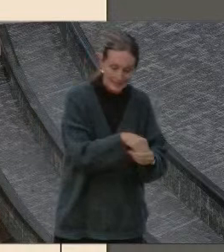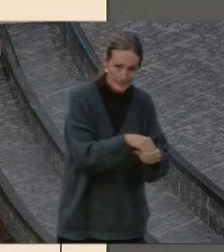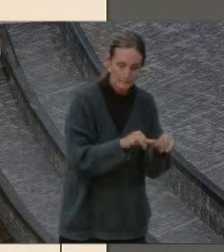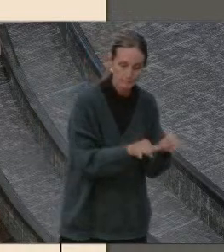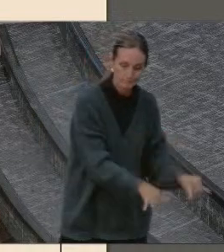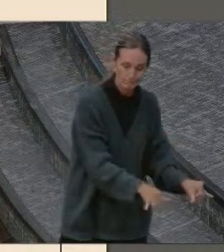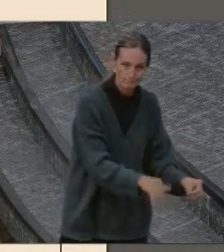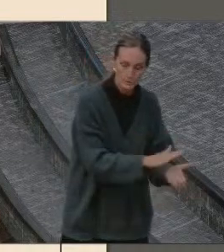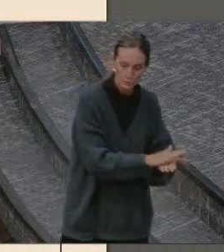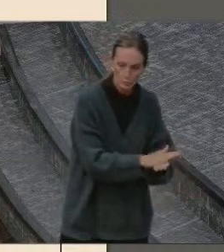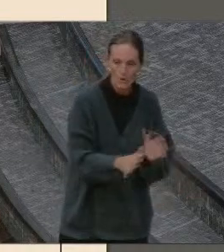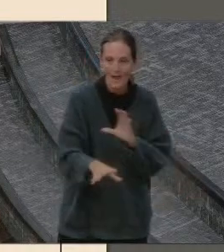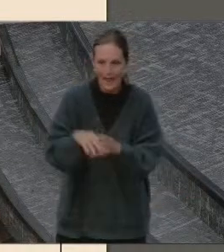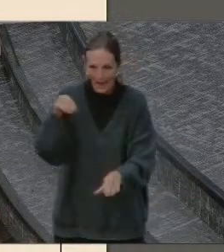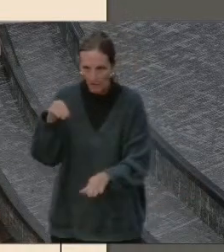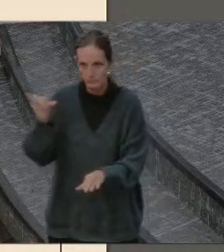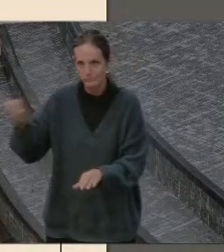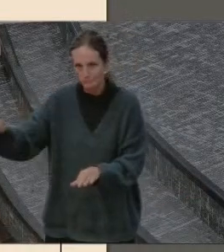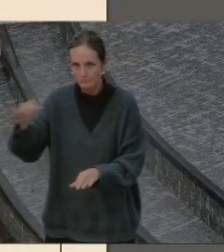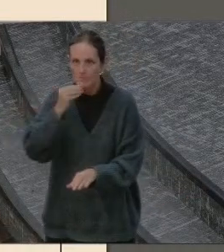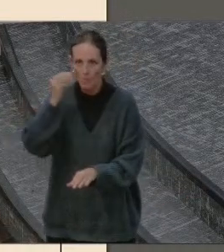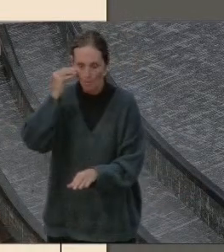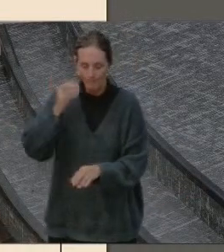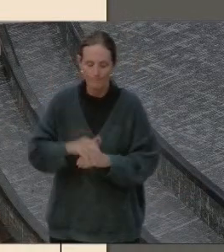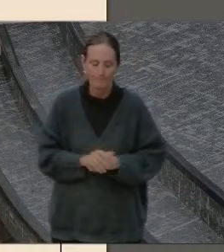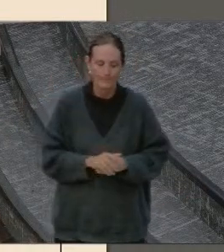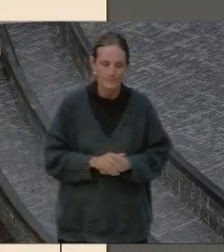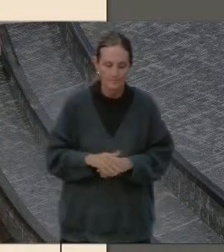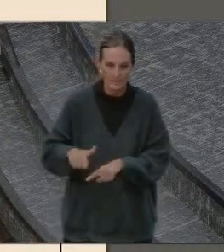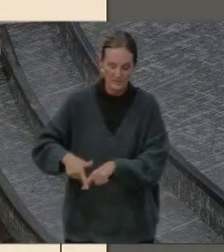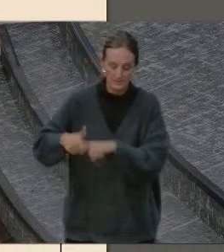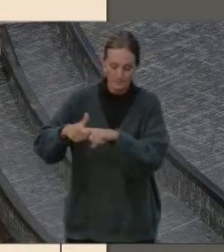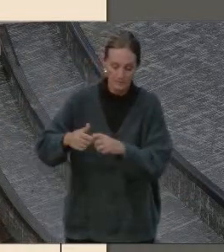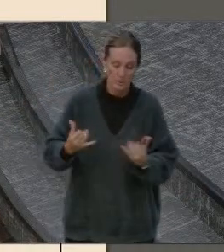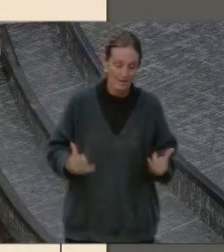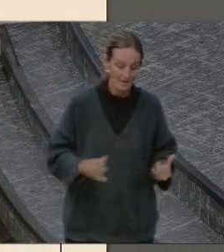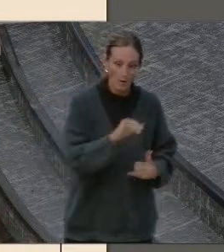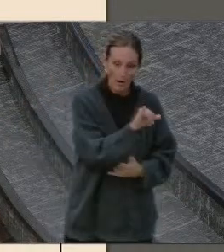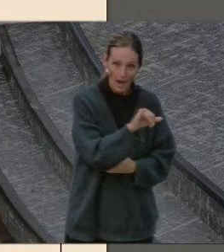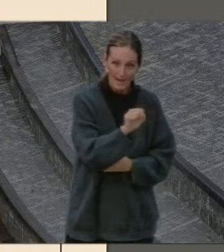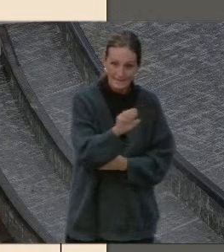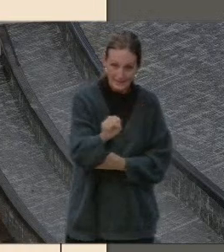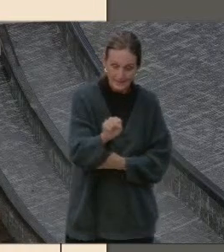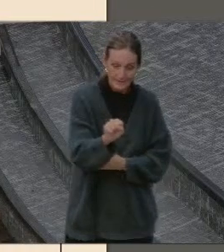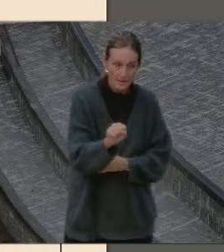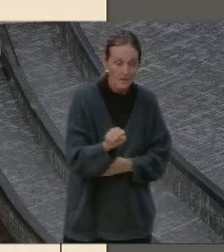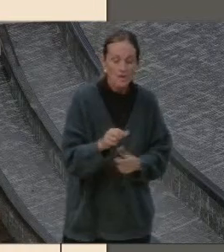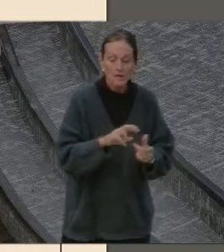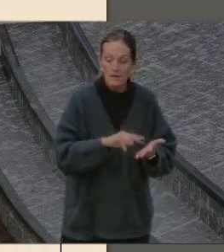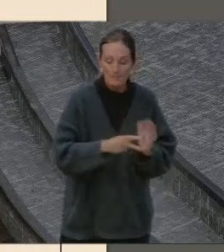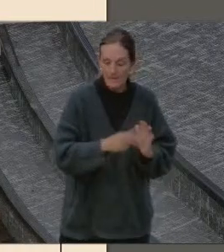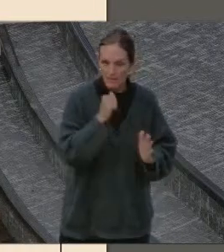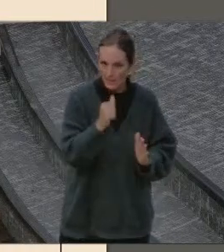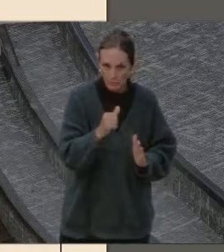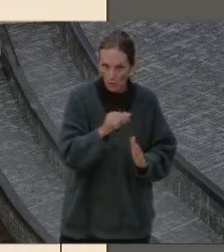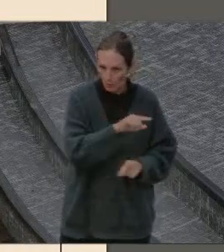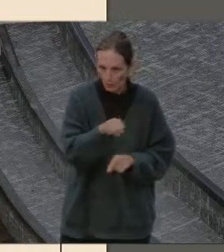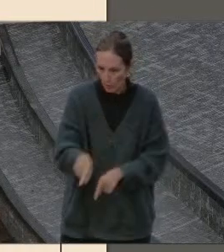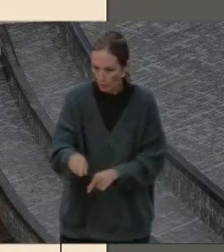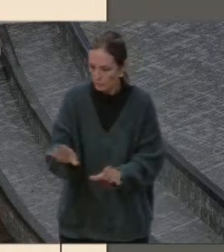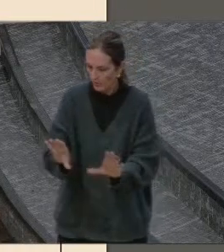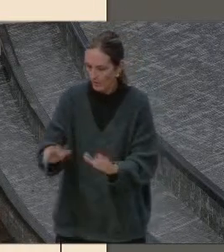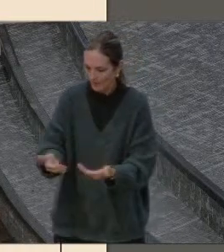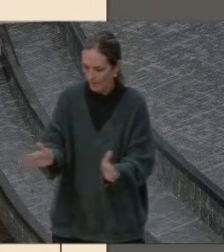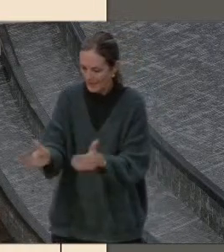and out-of-school suspension. As the name suggests, in-school suspension, students are removed from the classroom, but they remain in the